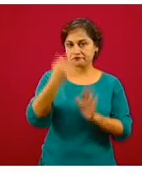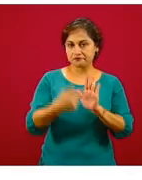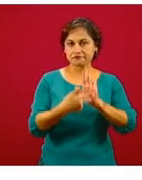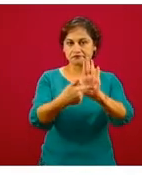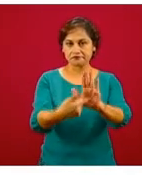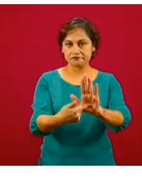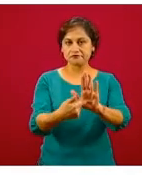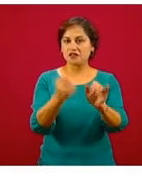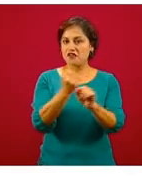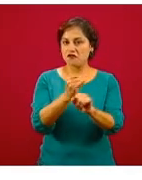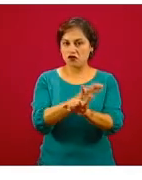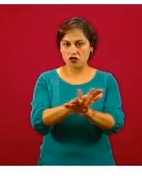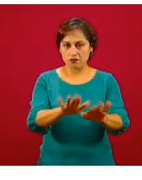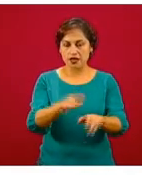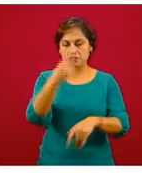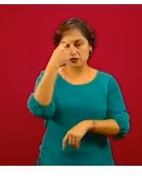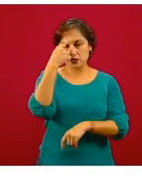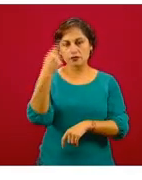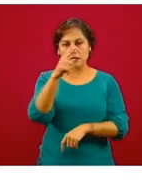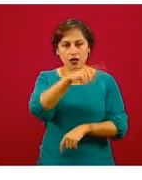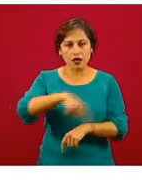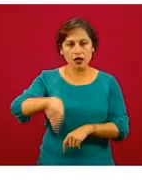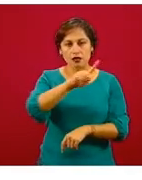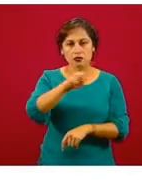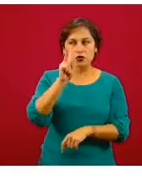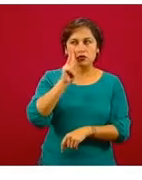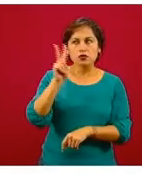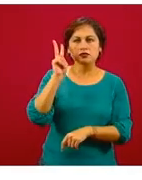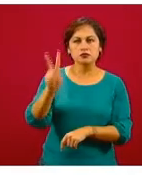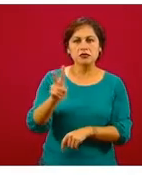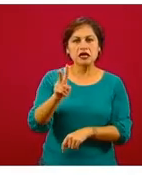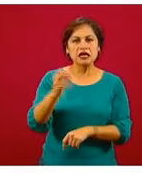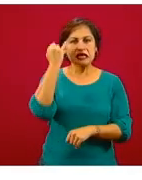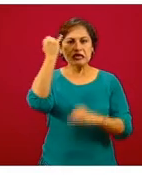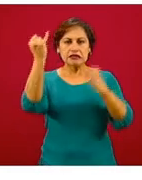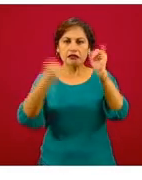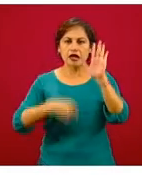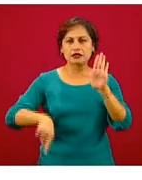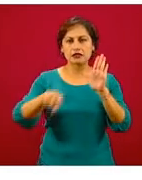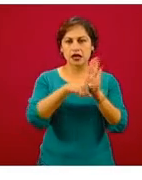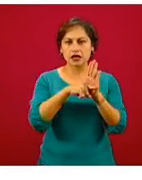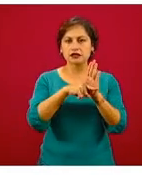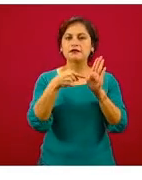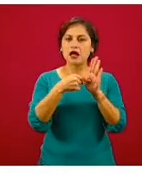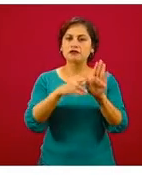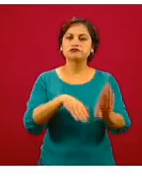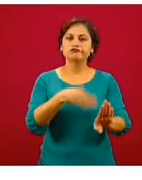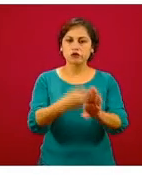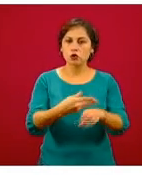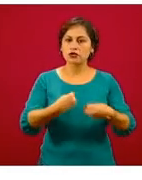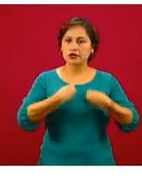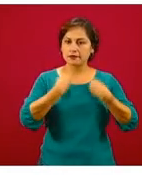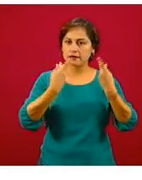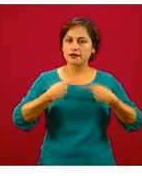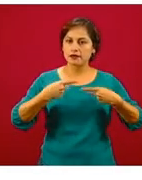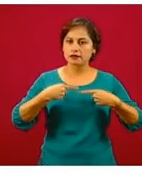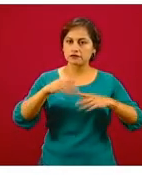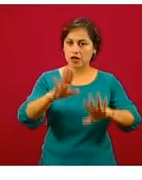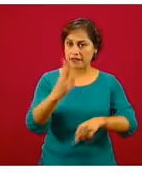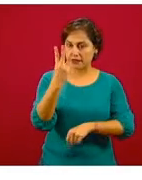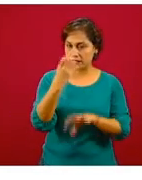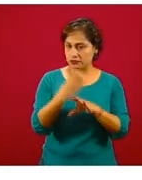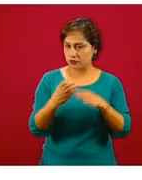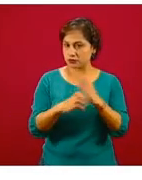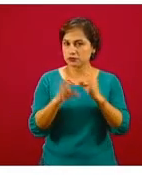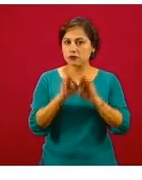So we wanted to present some figures and statistics so that you can see just how prejudice can have an impact on people's